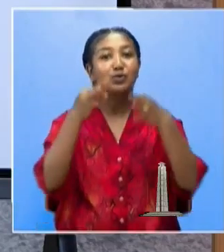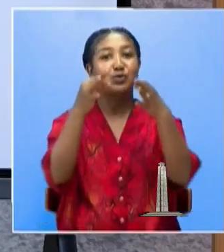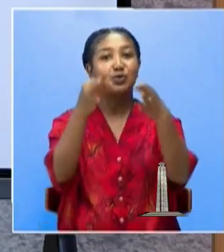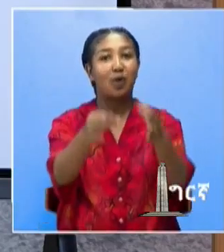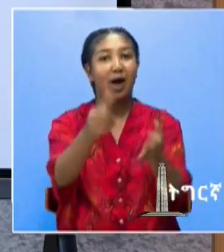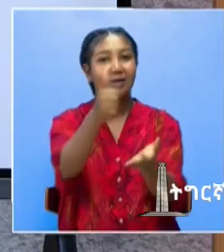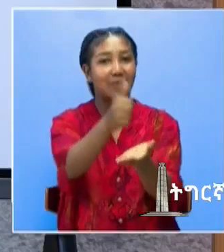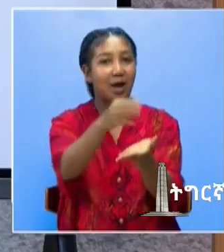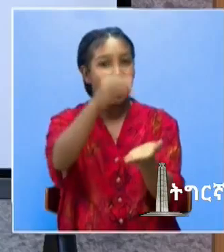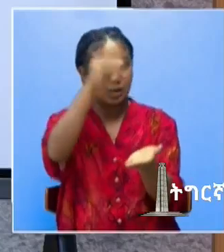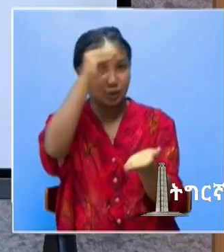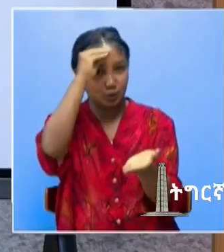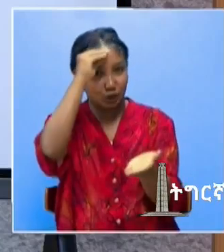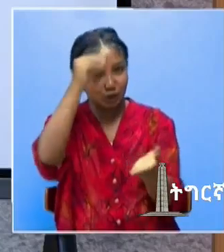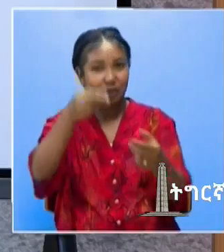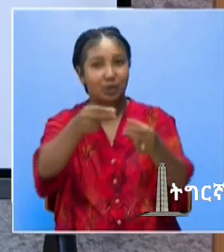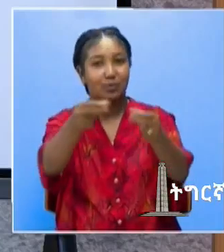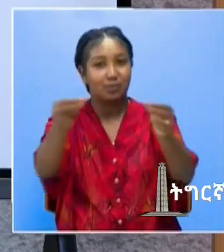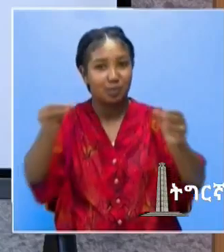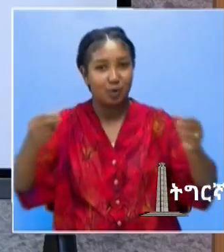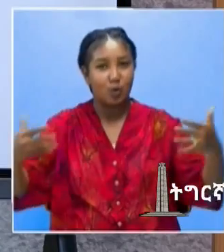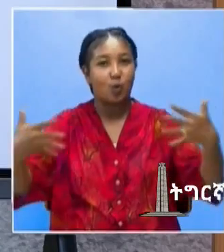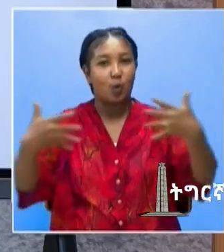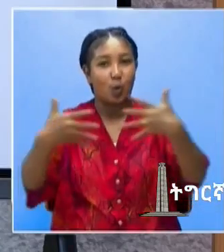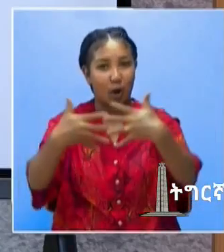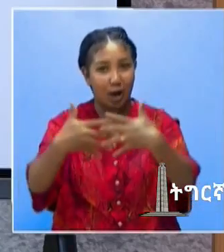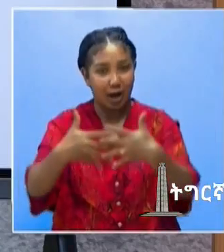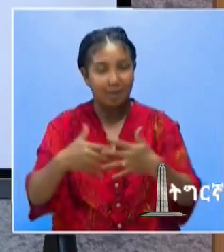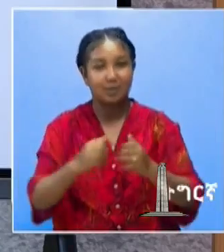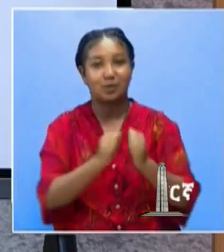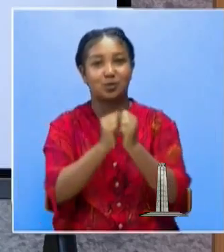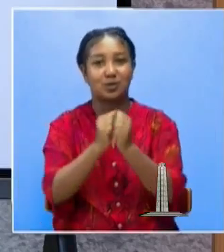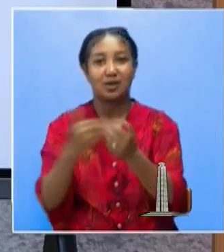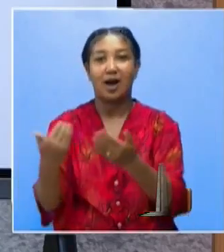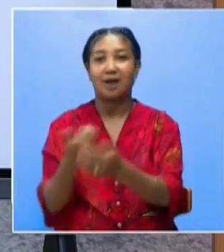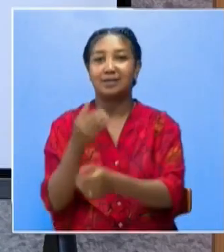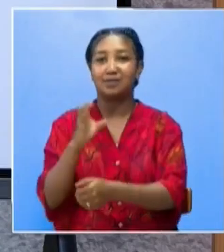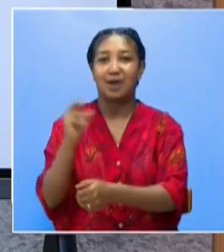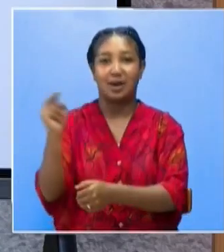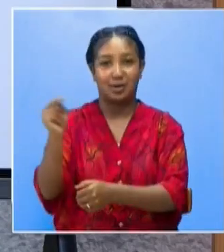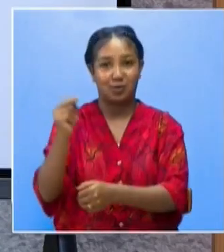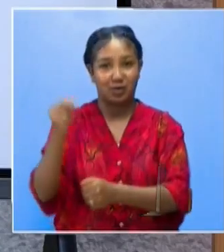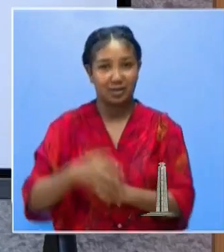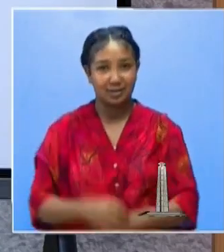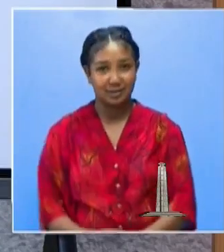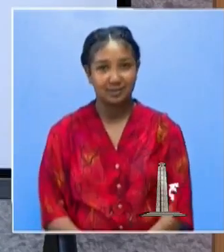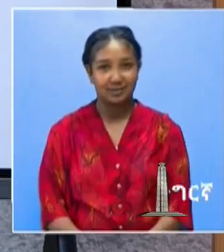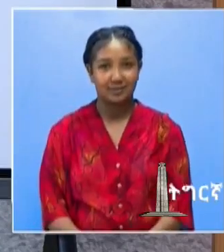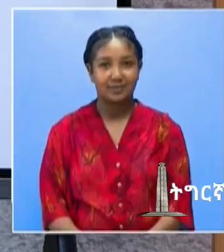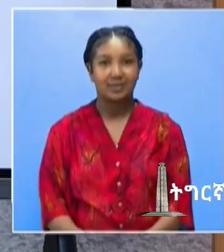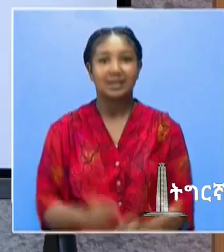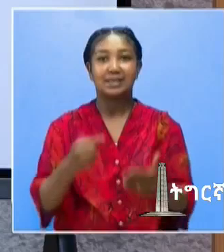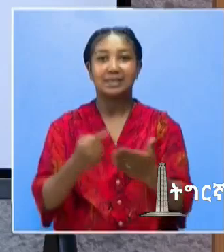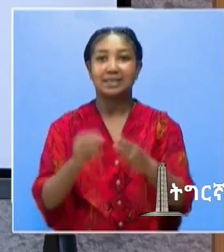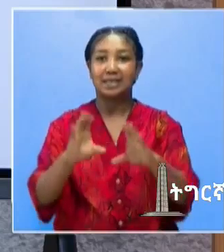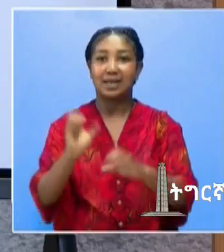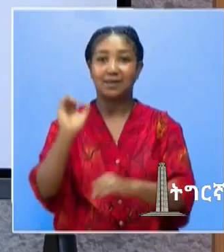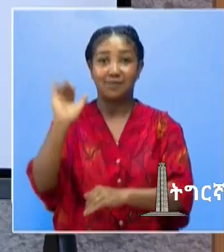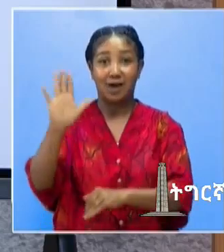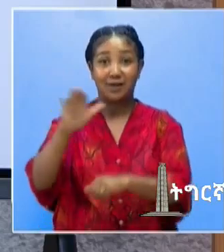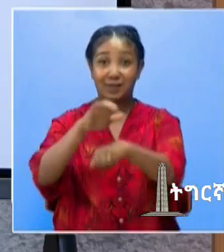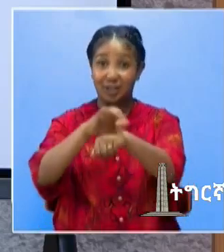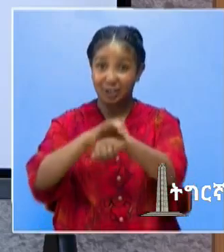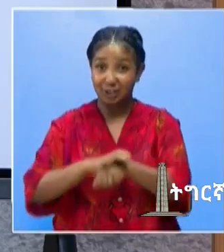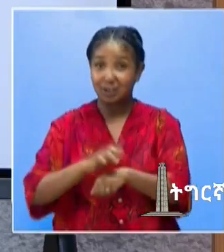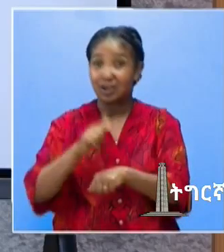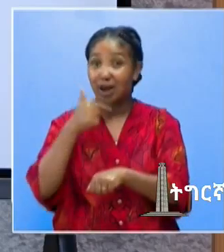by City Government of Addis Ababa Education Bureau in collaboration with Addis Media Network. This is grade 5 English